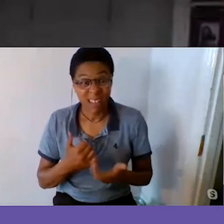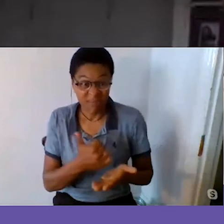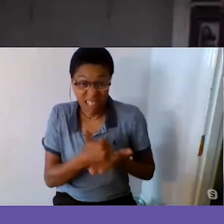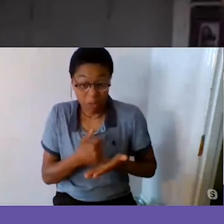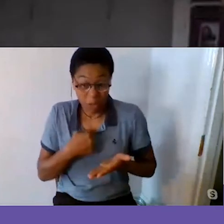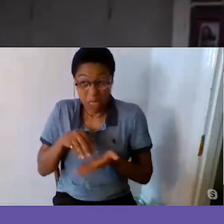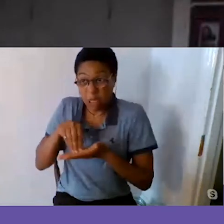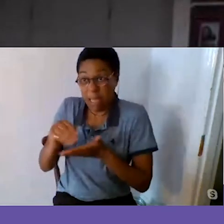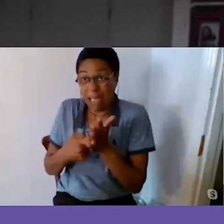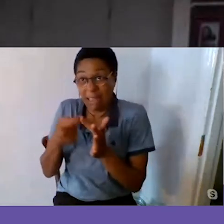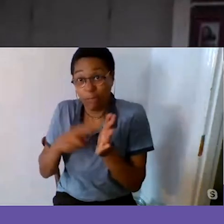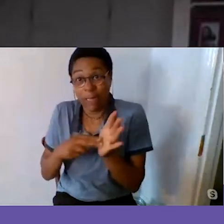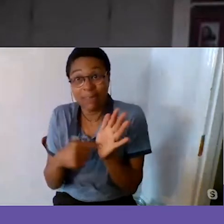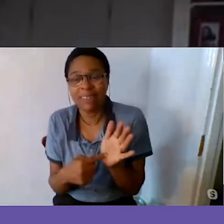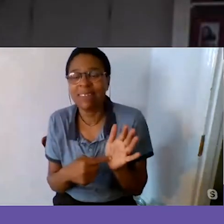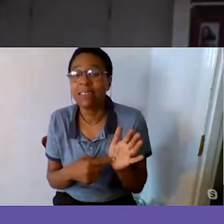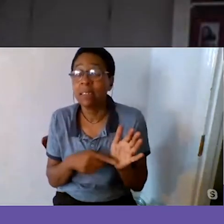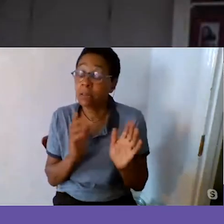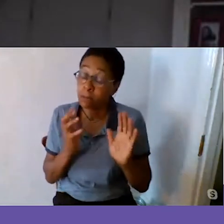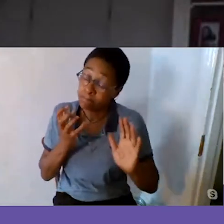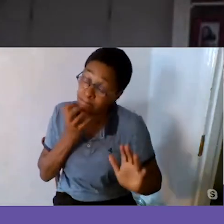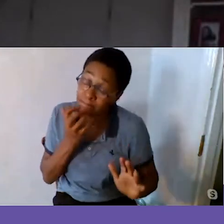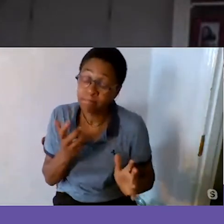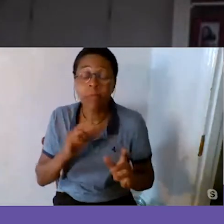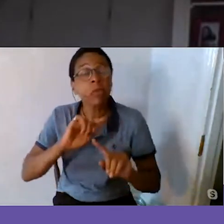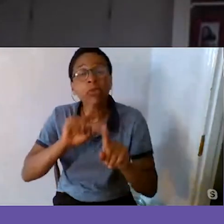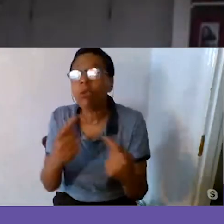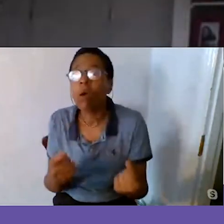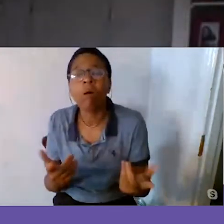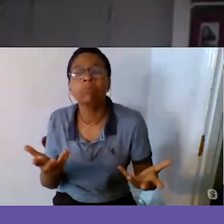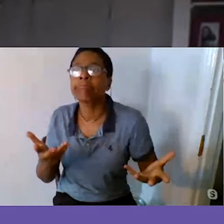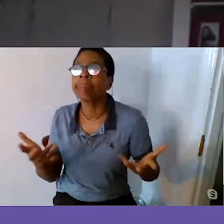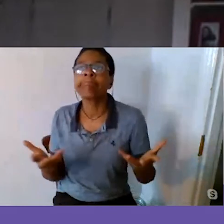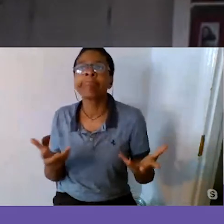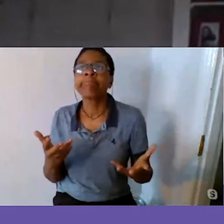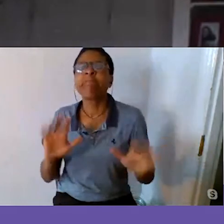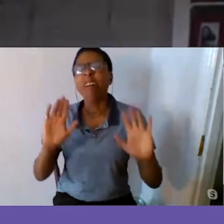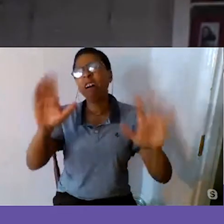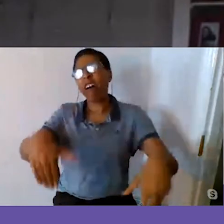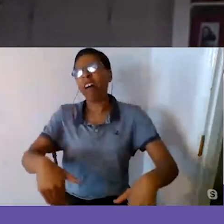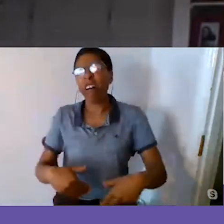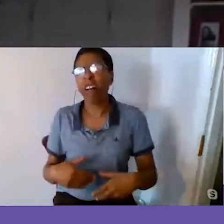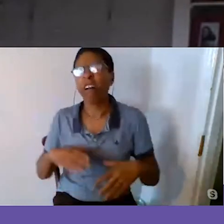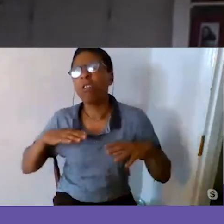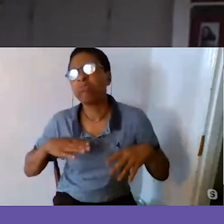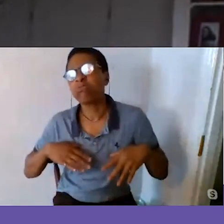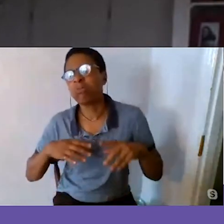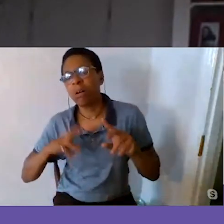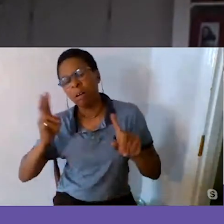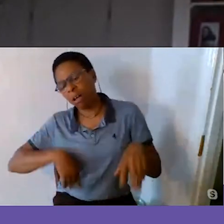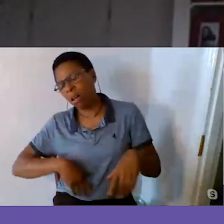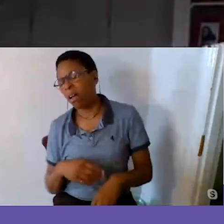that as well. So it's like, you can't just like be willing to have the kind of casual interest in it. It needs to be something that